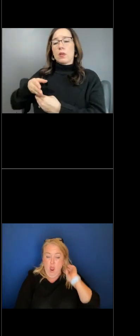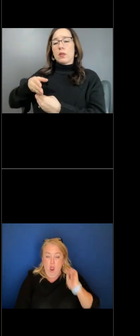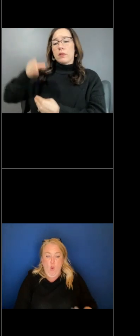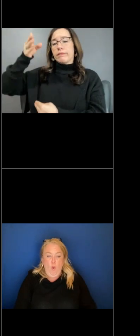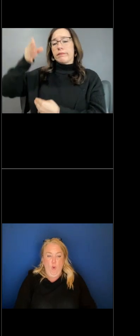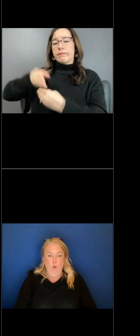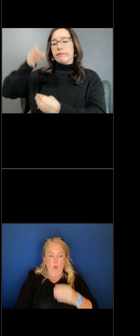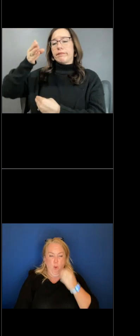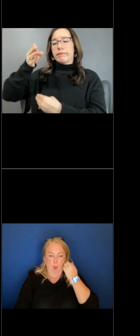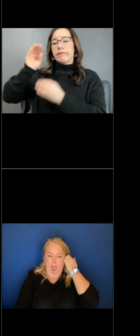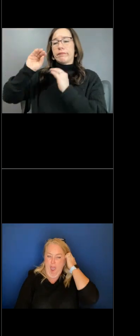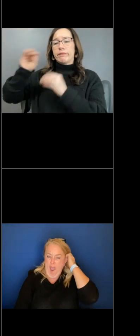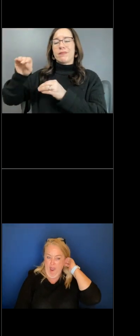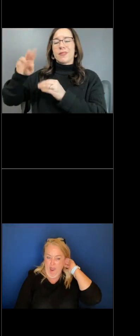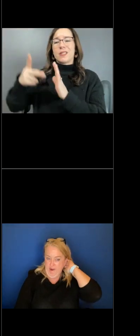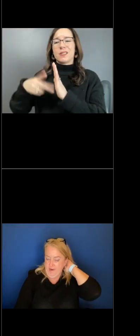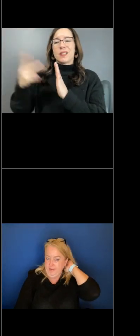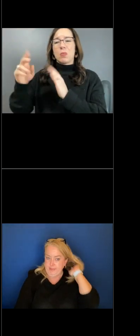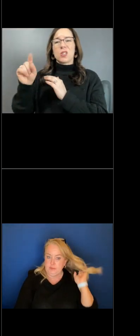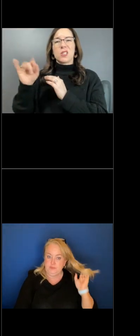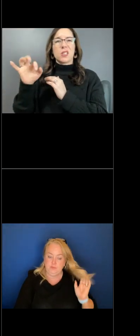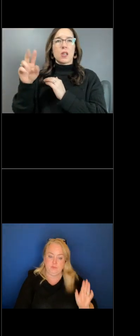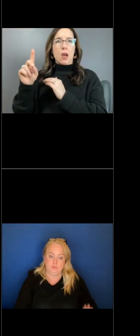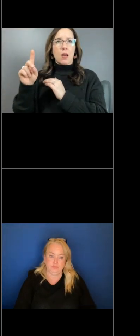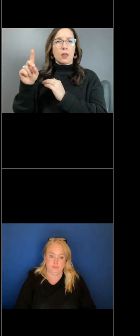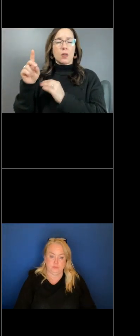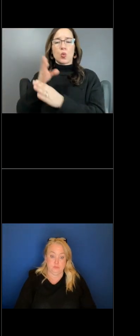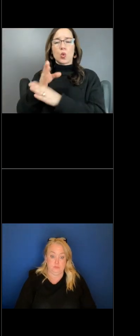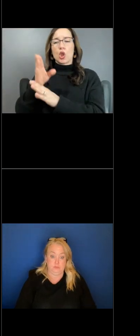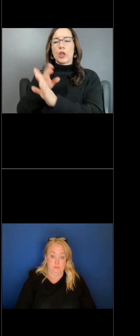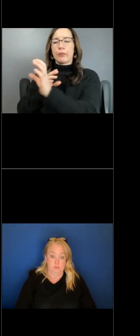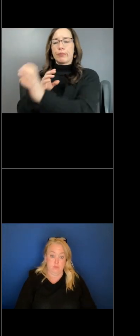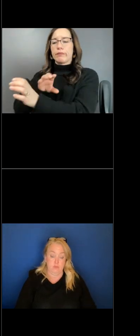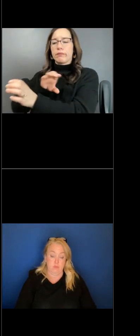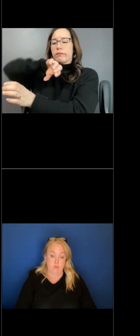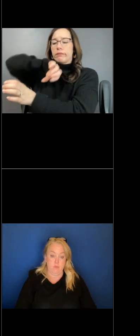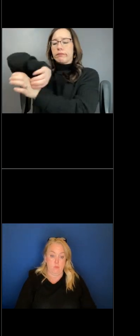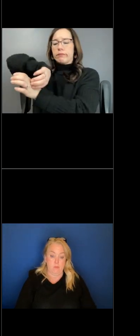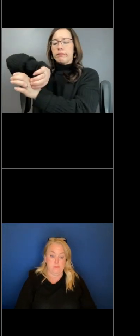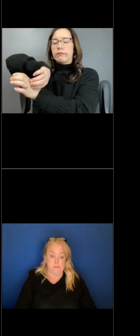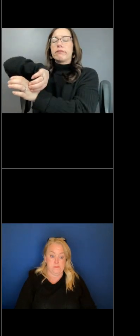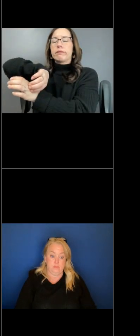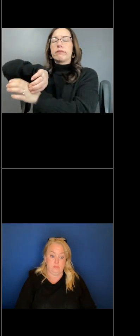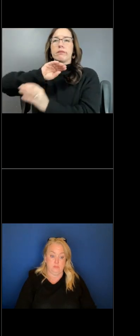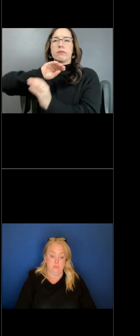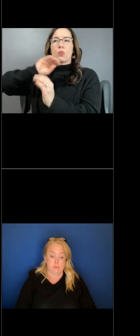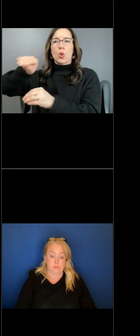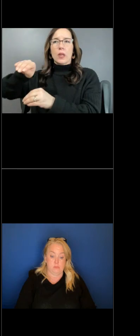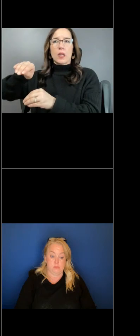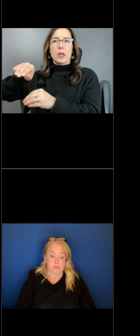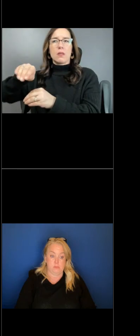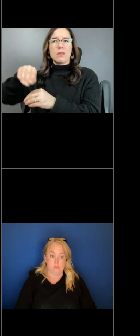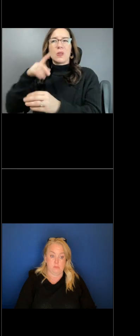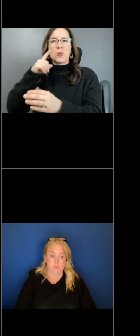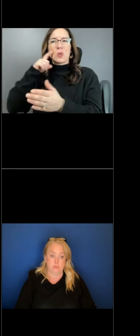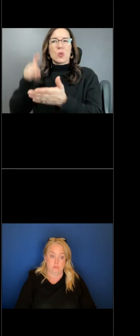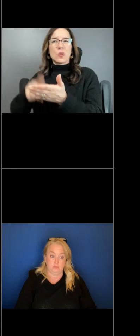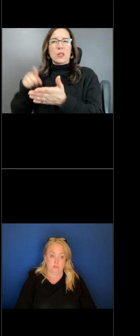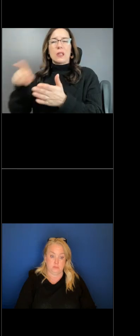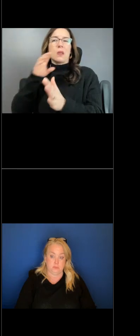the form of double studs at the points noted in the figure in the guidelines related